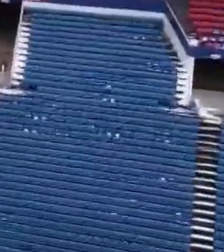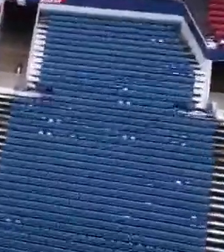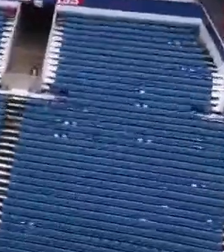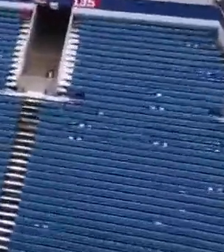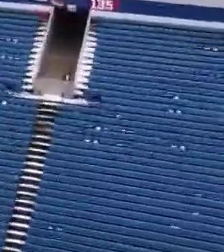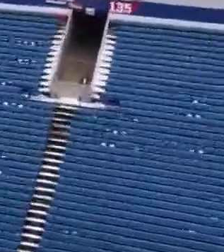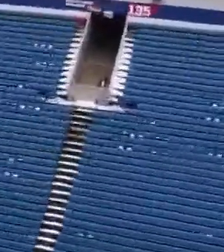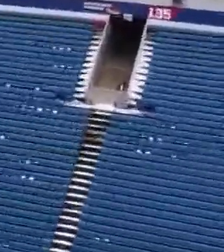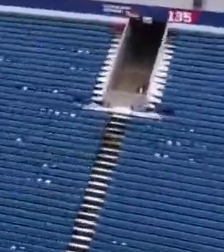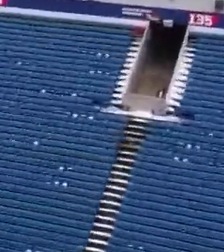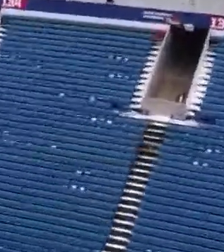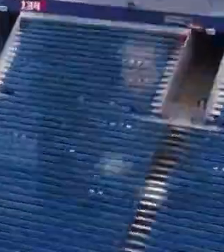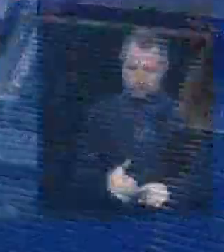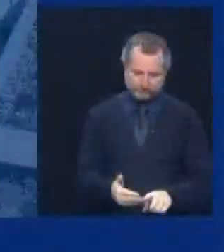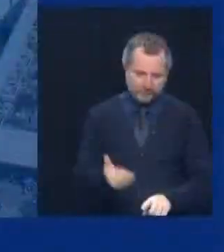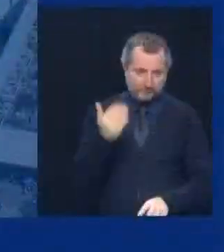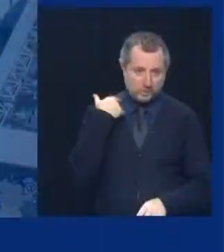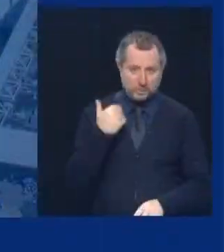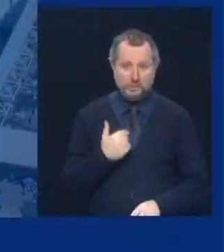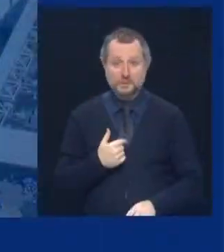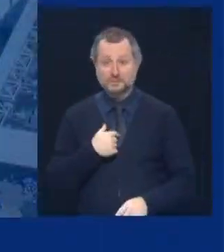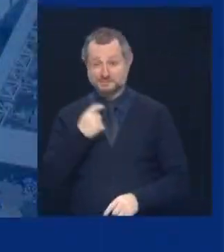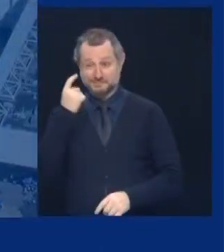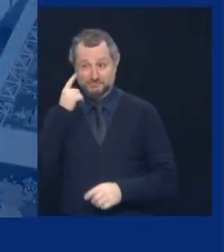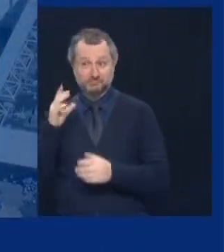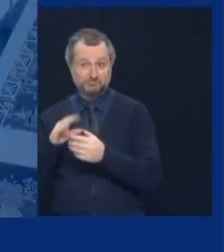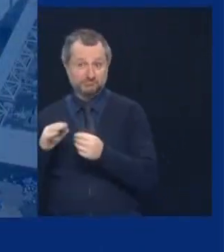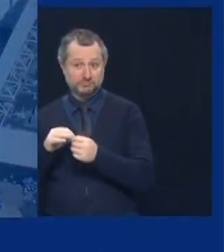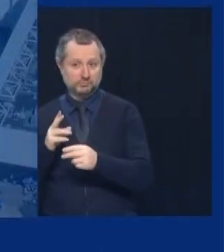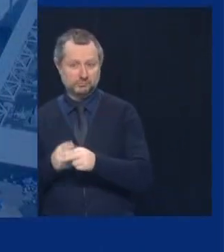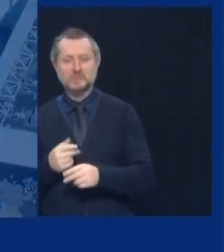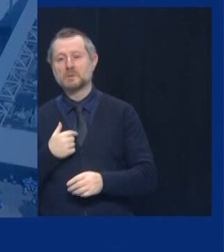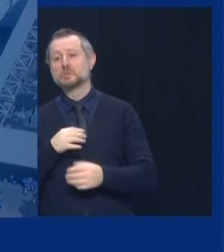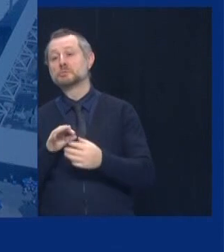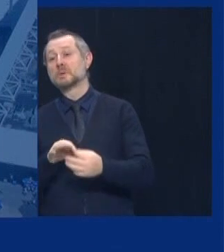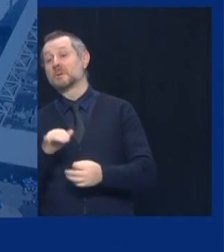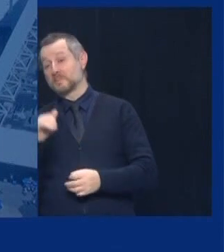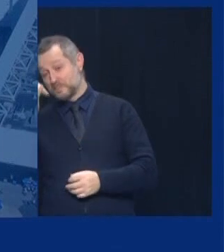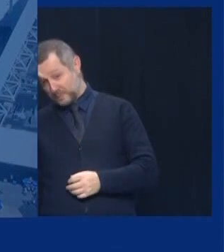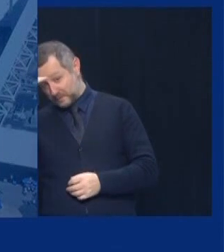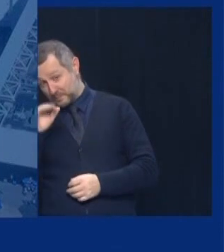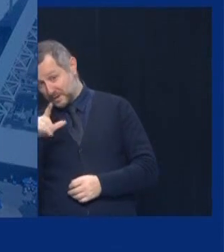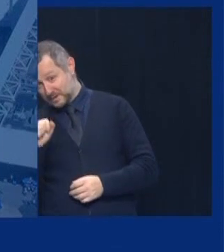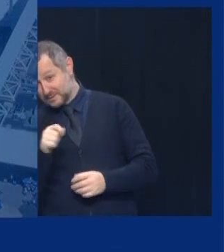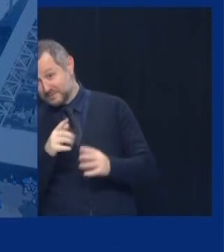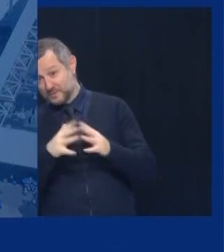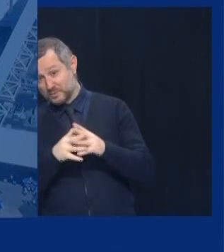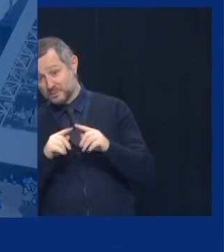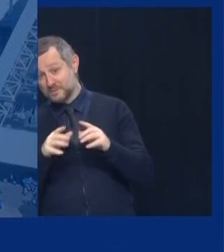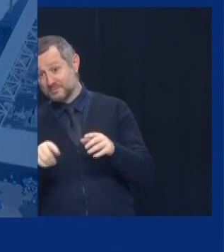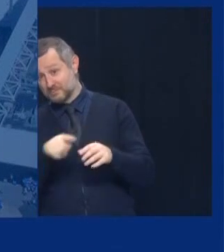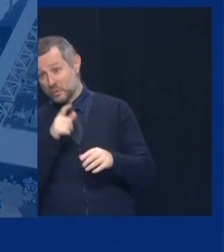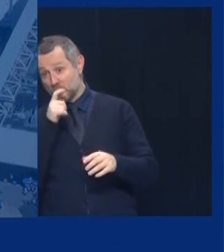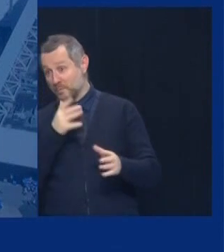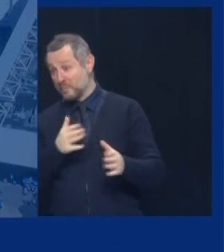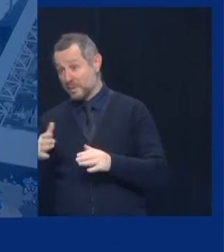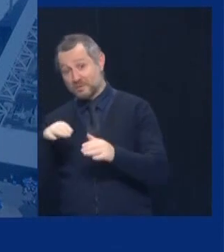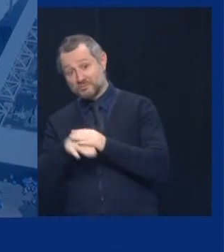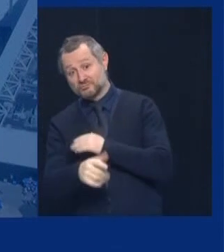be required once inside. We will work with the team to get all the fans tested who are coming in